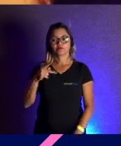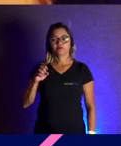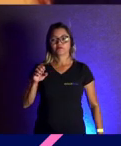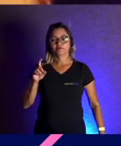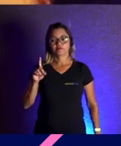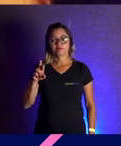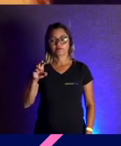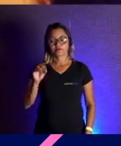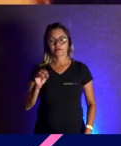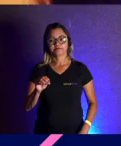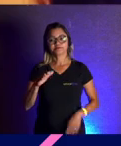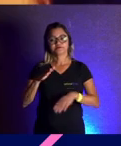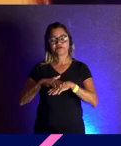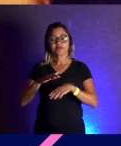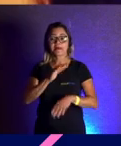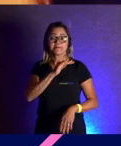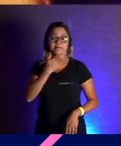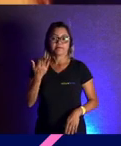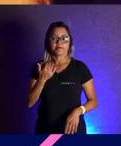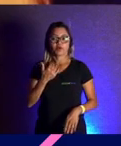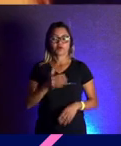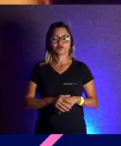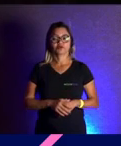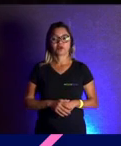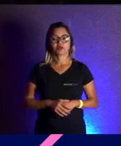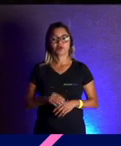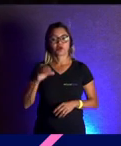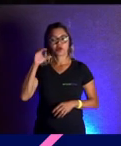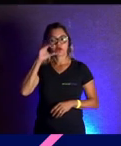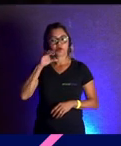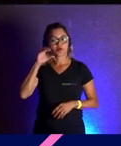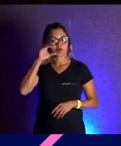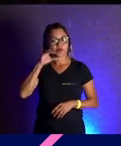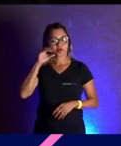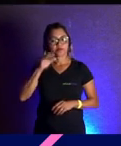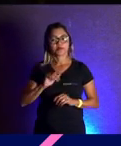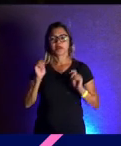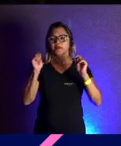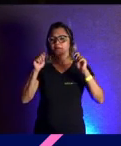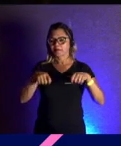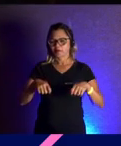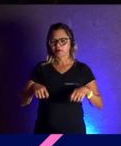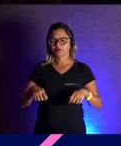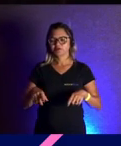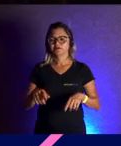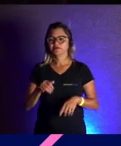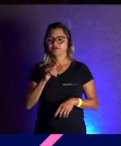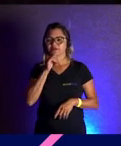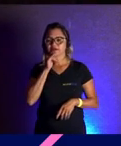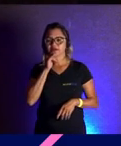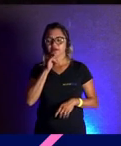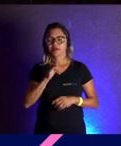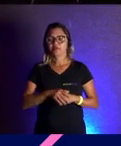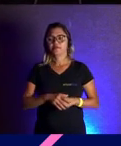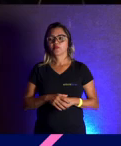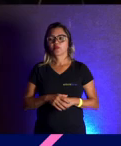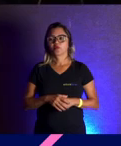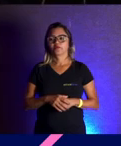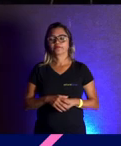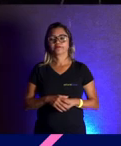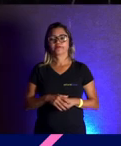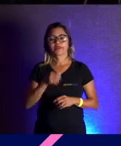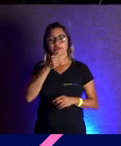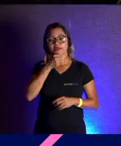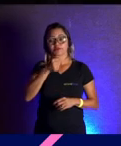está se referindo especialmente às mortes que morreram no caso da Colômbia. É possível fazer predições e projeções com